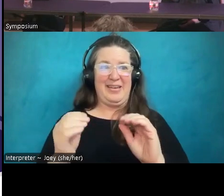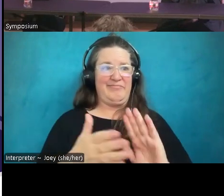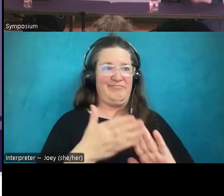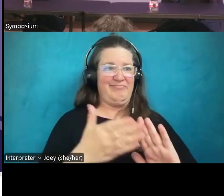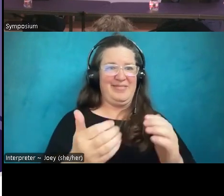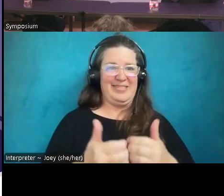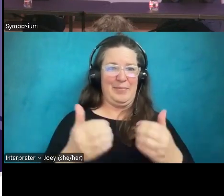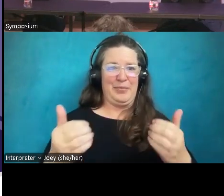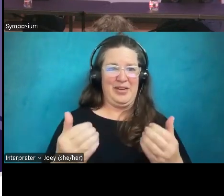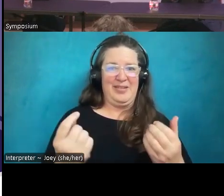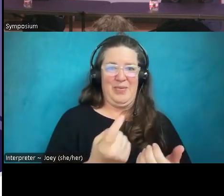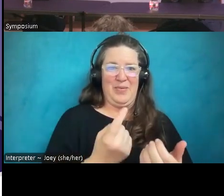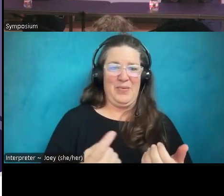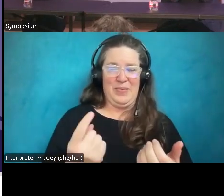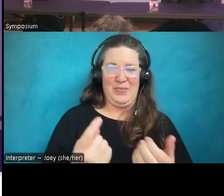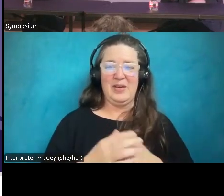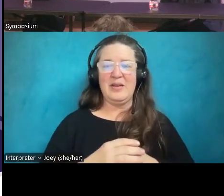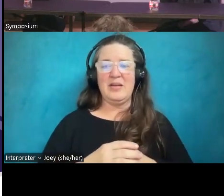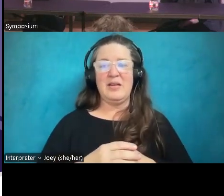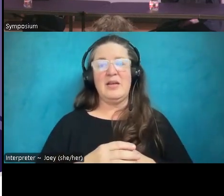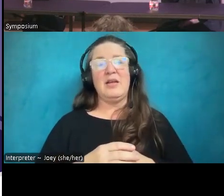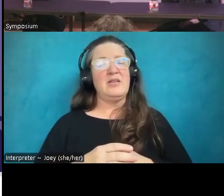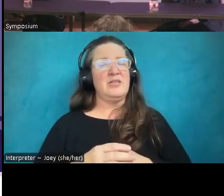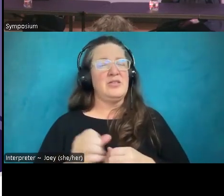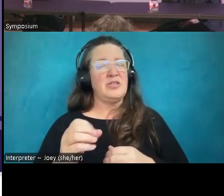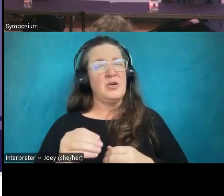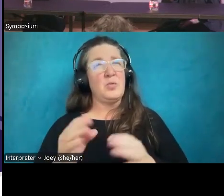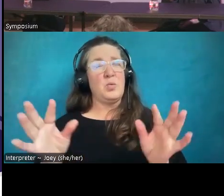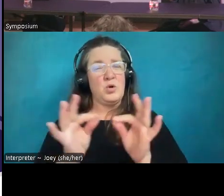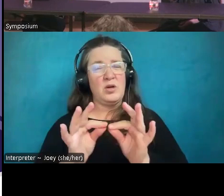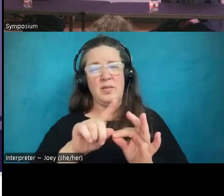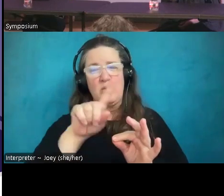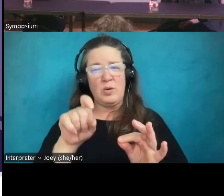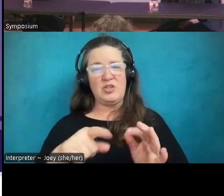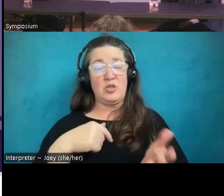exact question. Do I see any difference? Is that, I'm